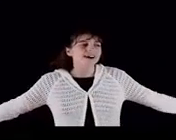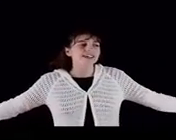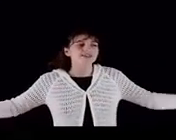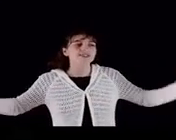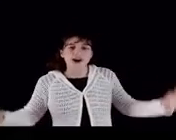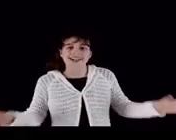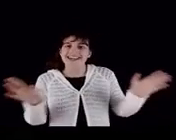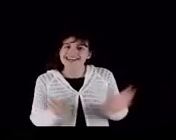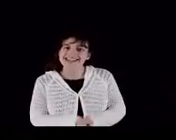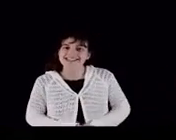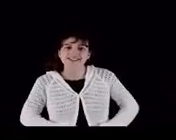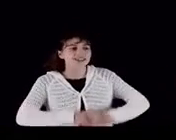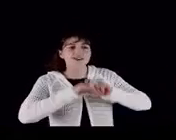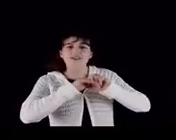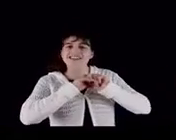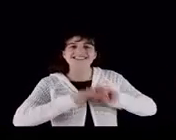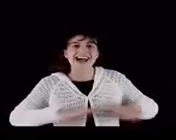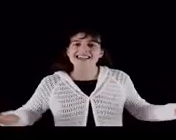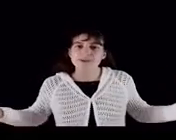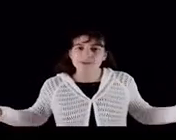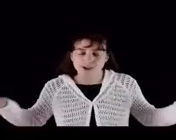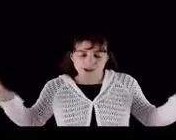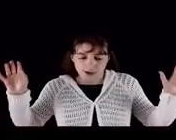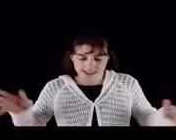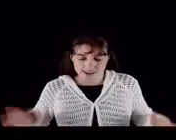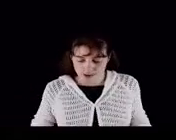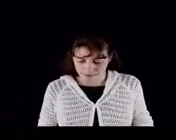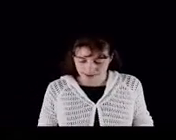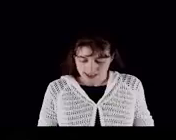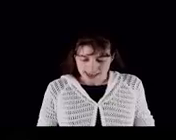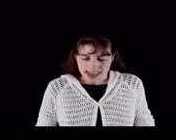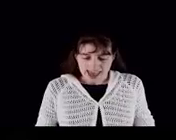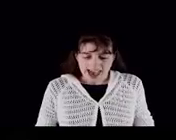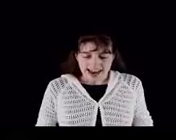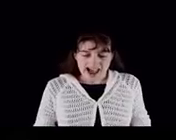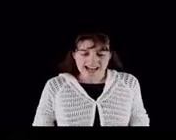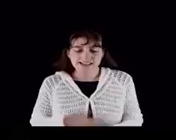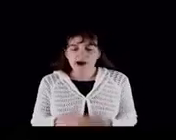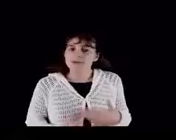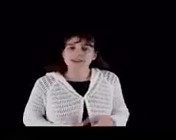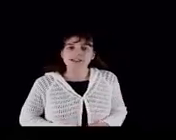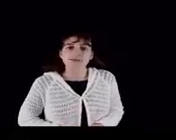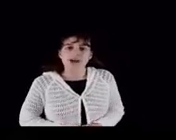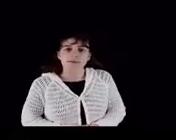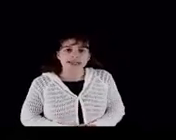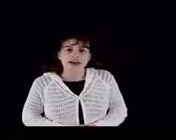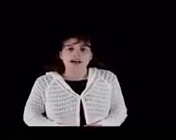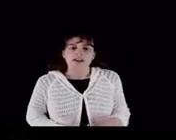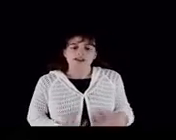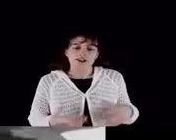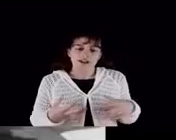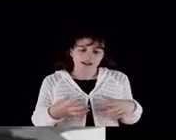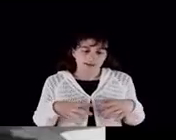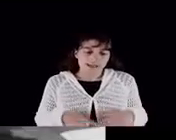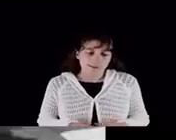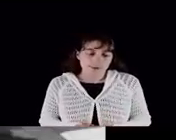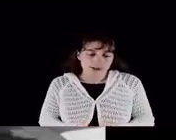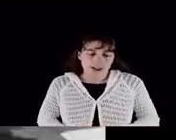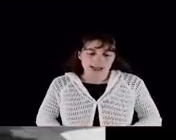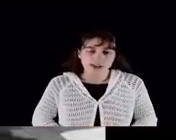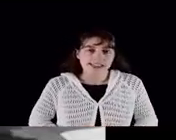what your target is. You're going to know exactly where you're wanting to bomb. And as these bomber planes were coming, the